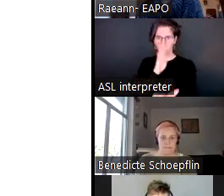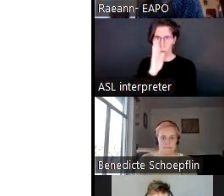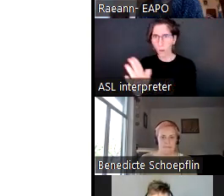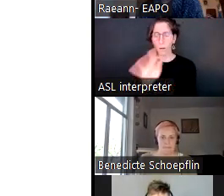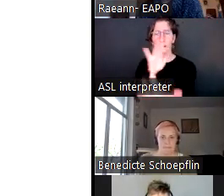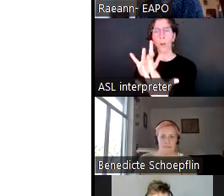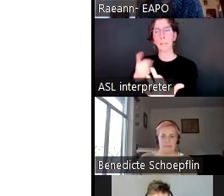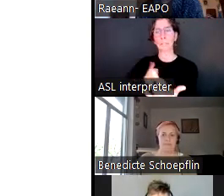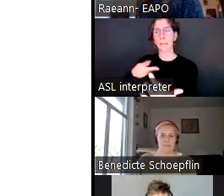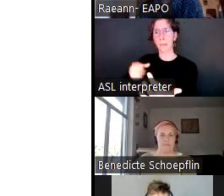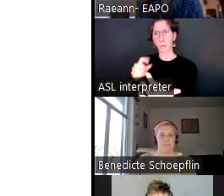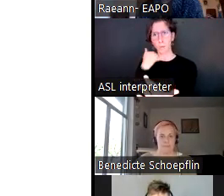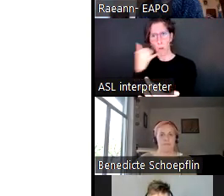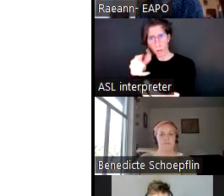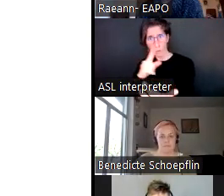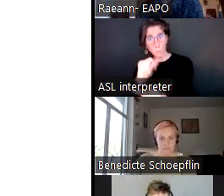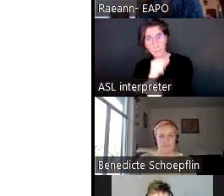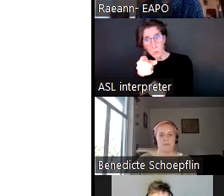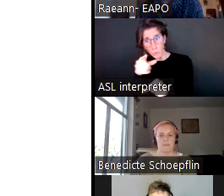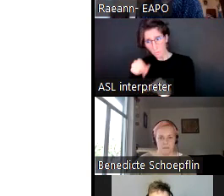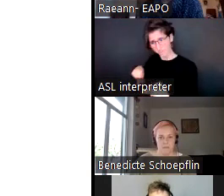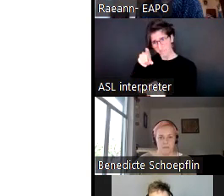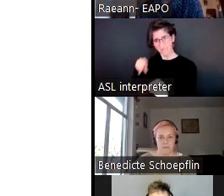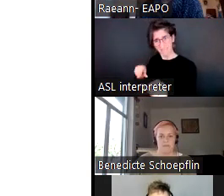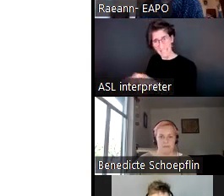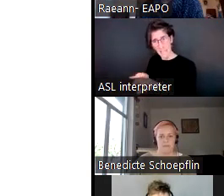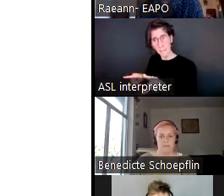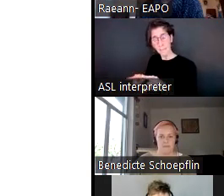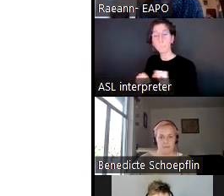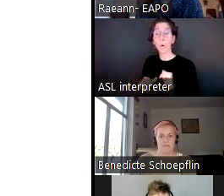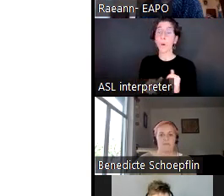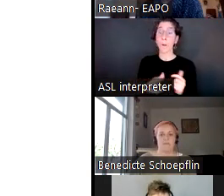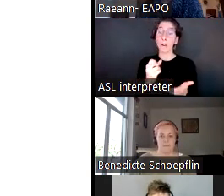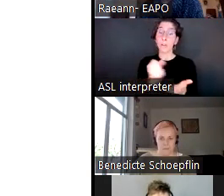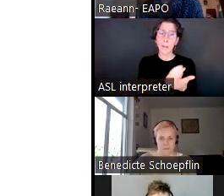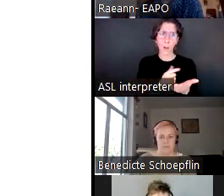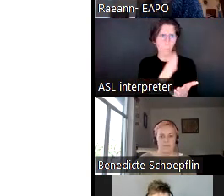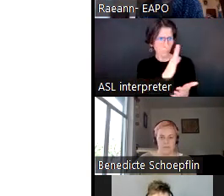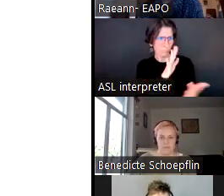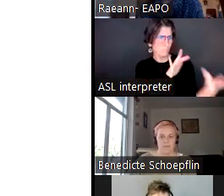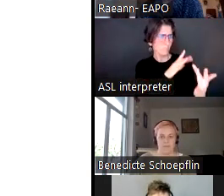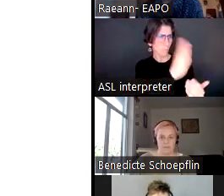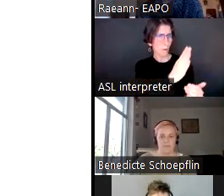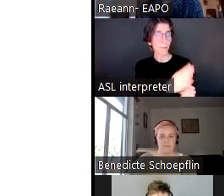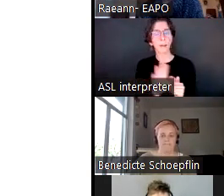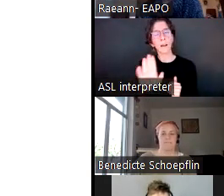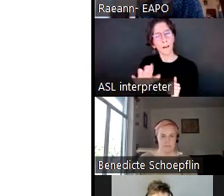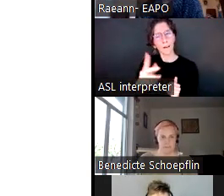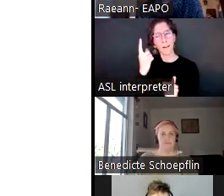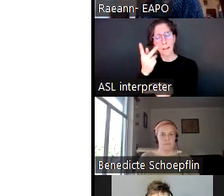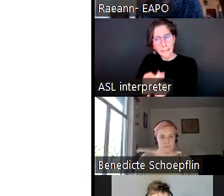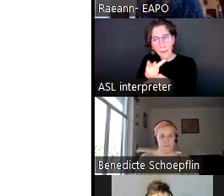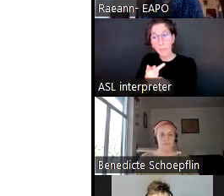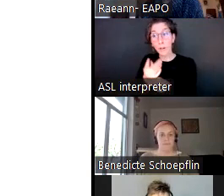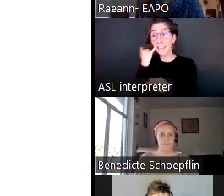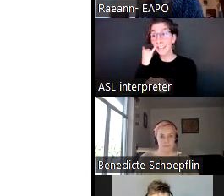your Visa, call Visa. But be cautious. Never use any email or telephone numbers that they provide you.